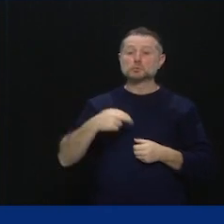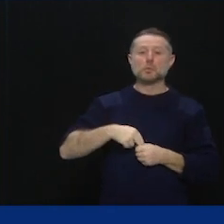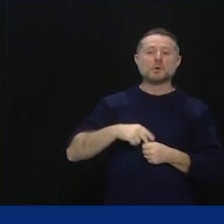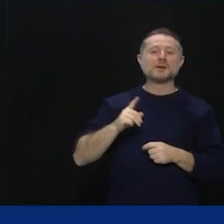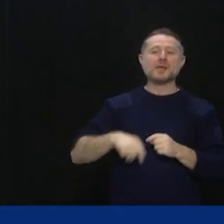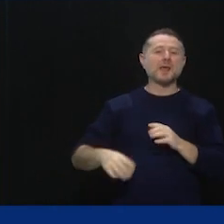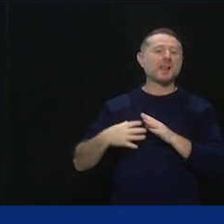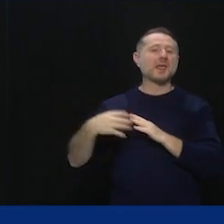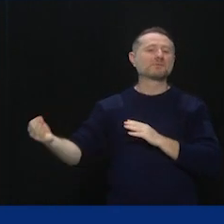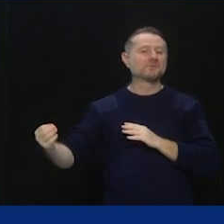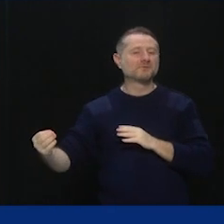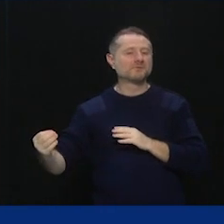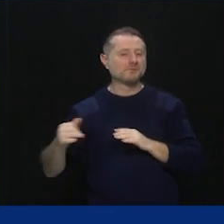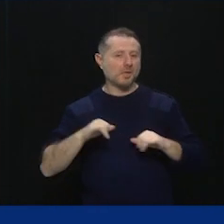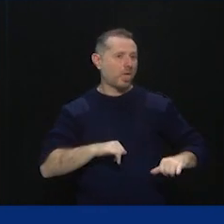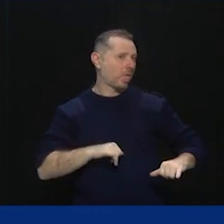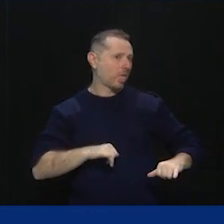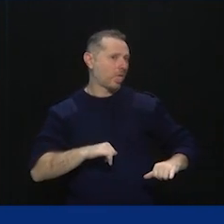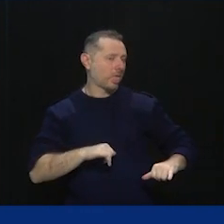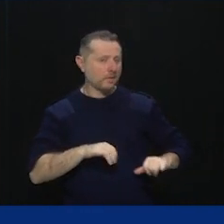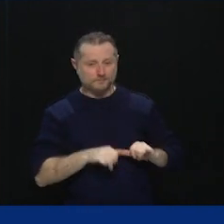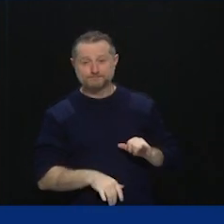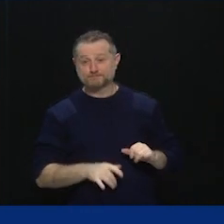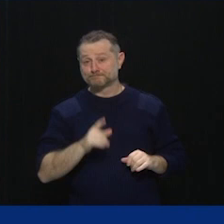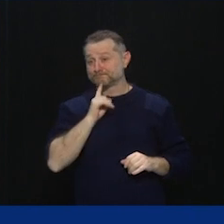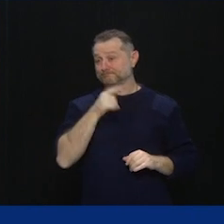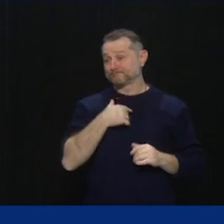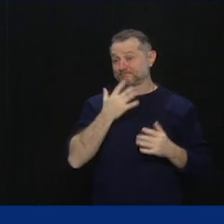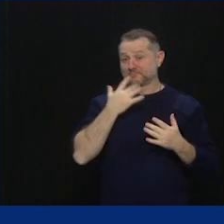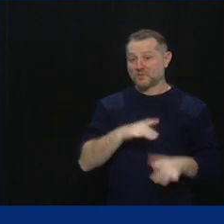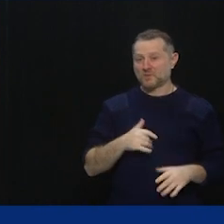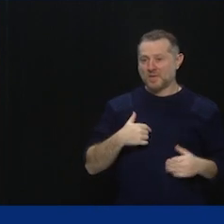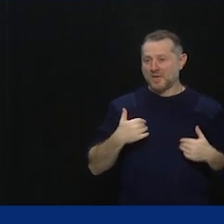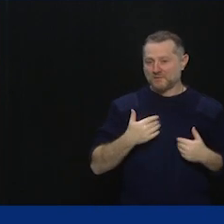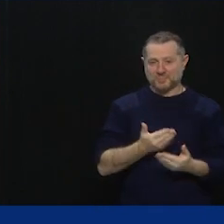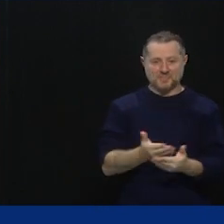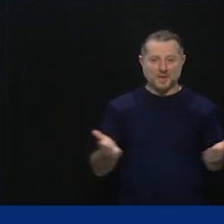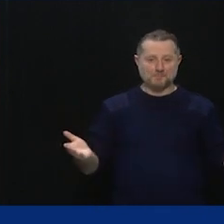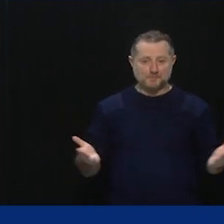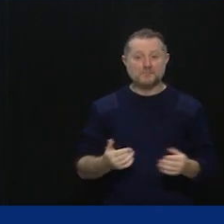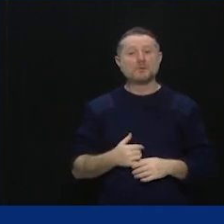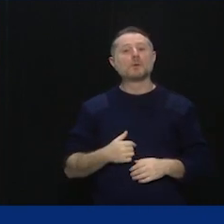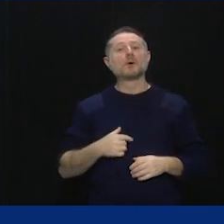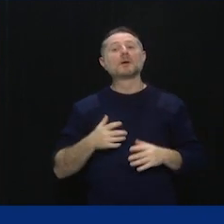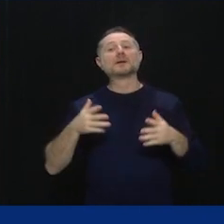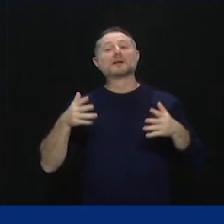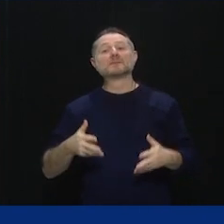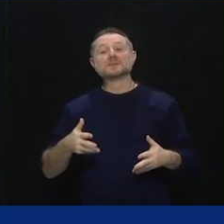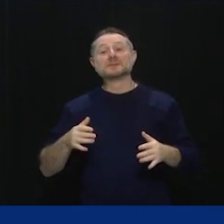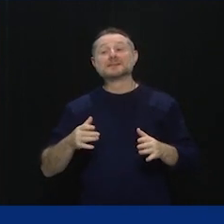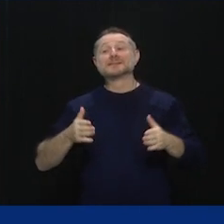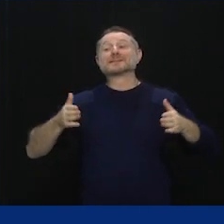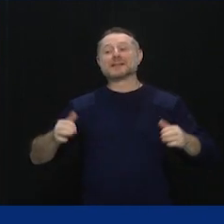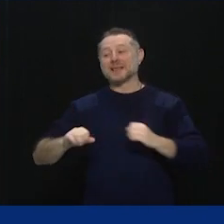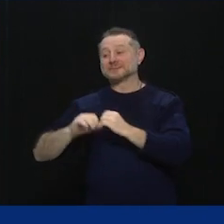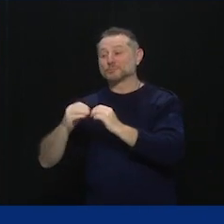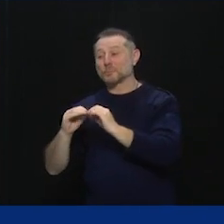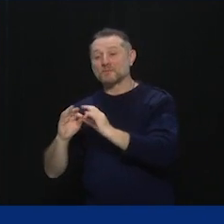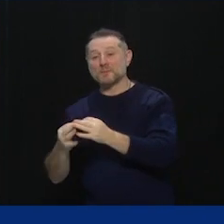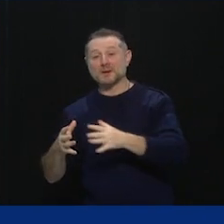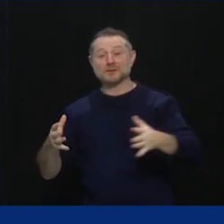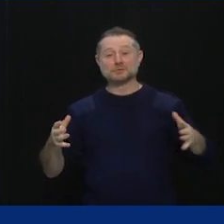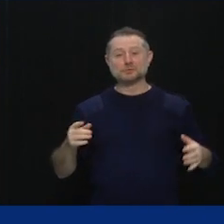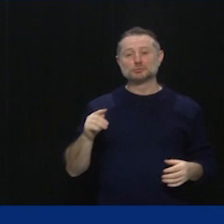We're really blessed with them. And then our extended family at TriTech is all of our trade contractors,